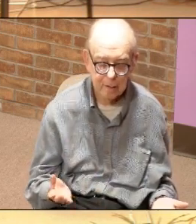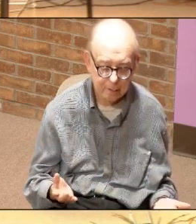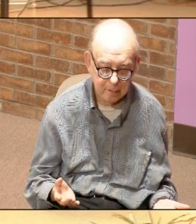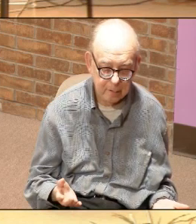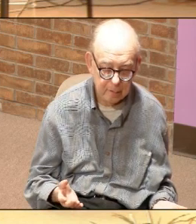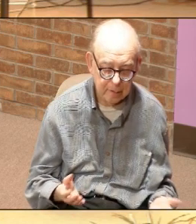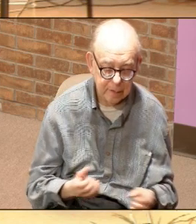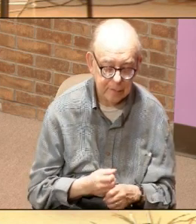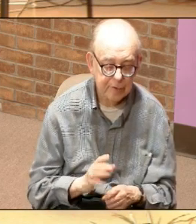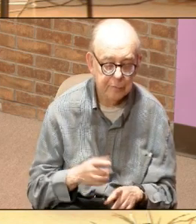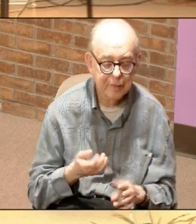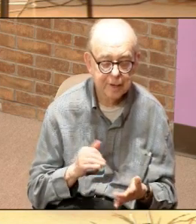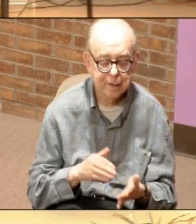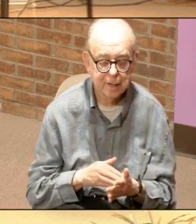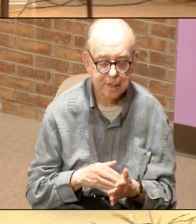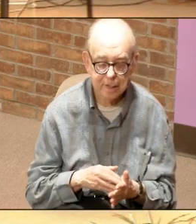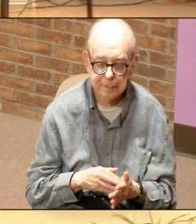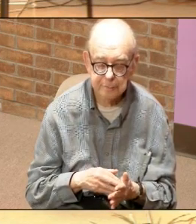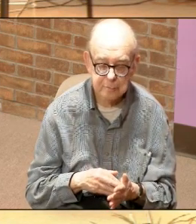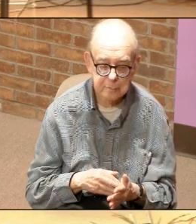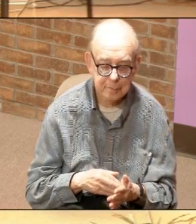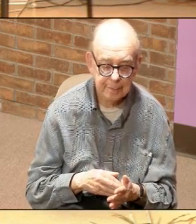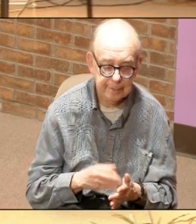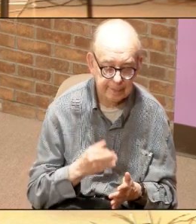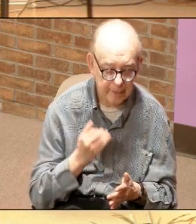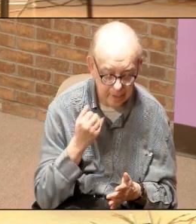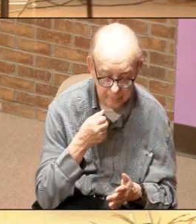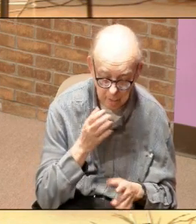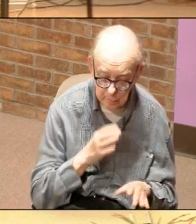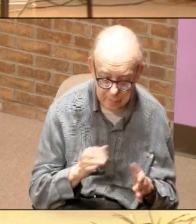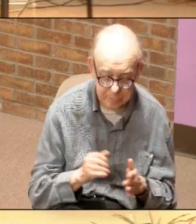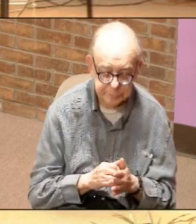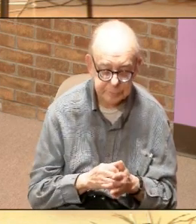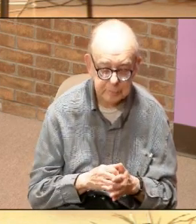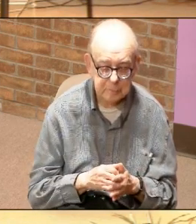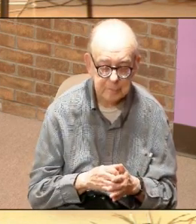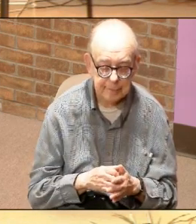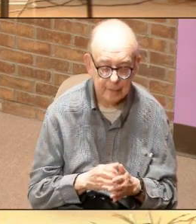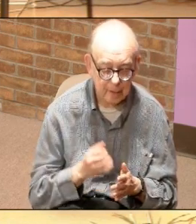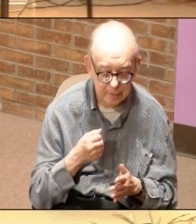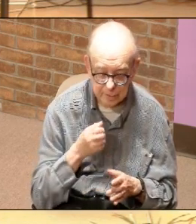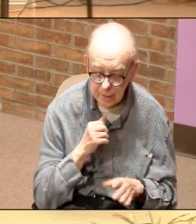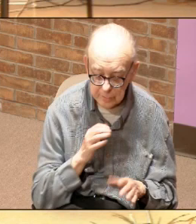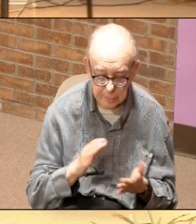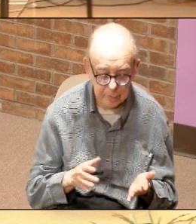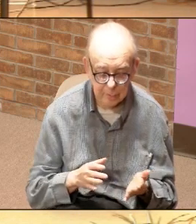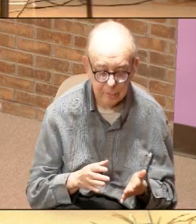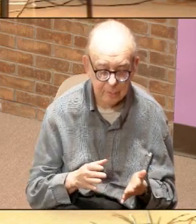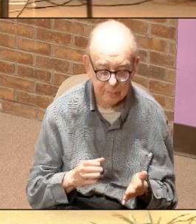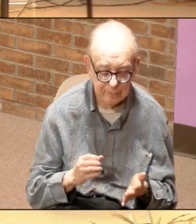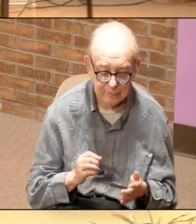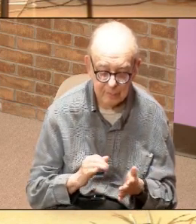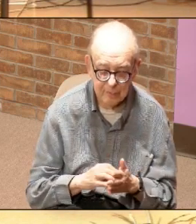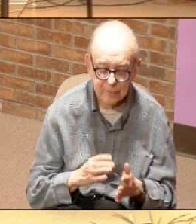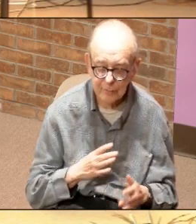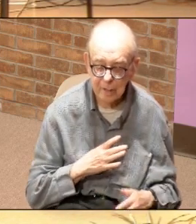me from getting it again. If he wants. If he doesn't, we'll be